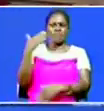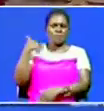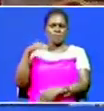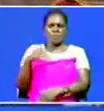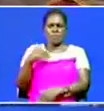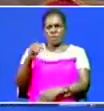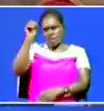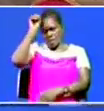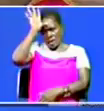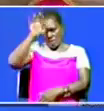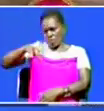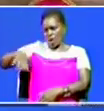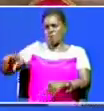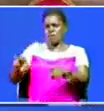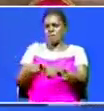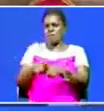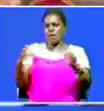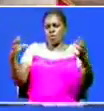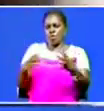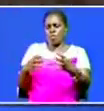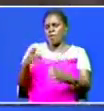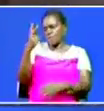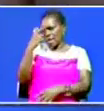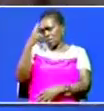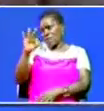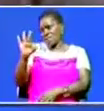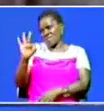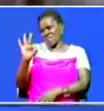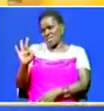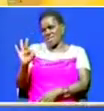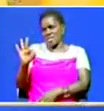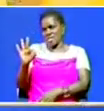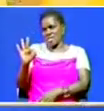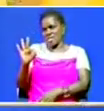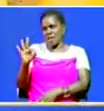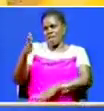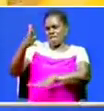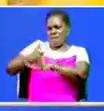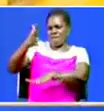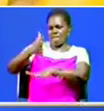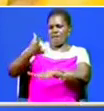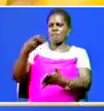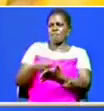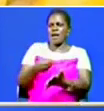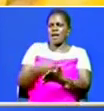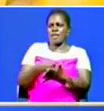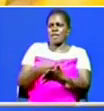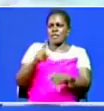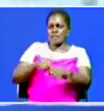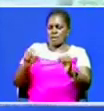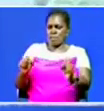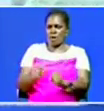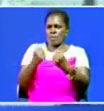Still in Kiambu County, another team of three suspects linked to fake currency syndicate has been arrested. During the